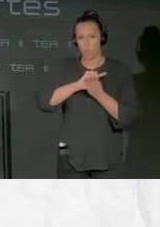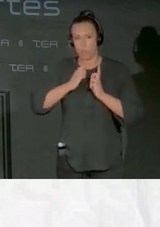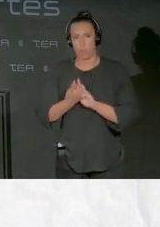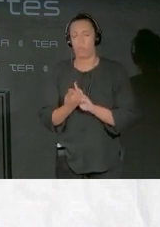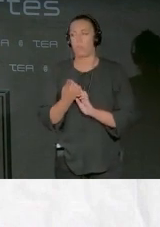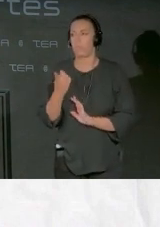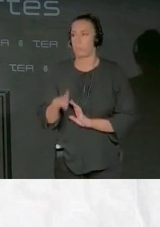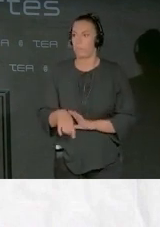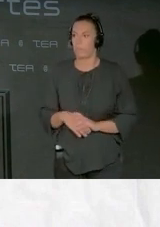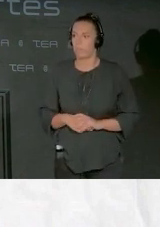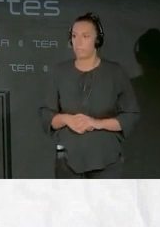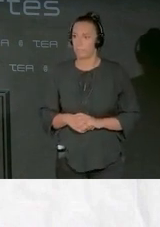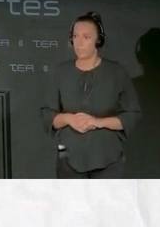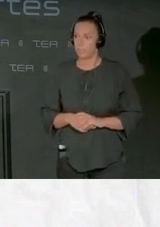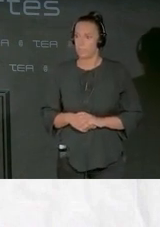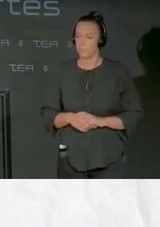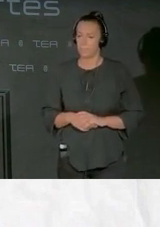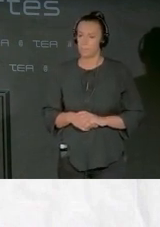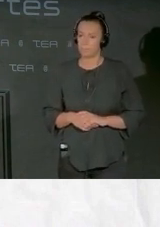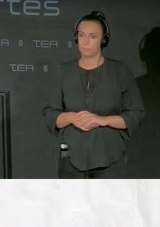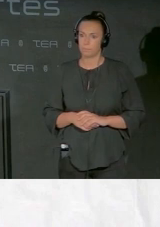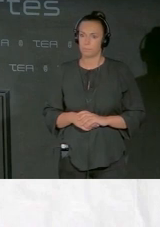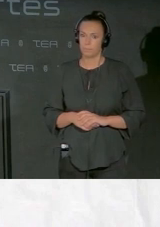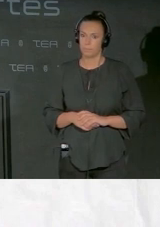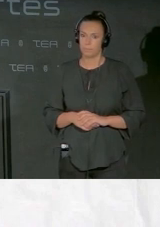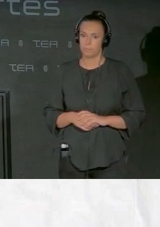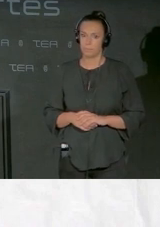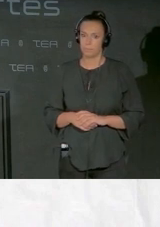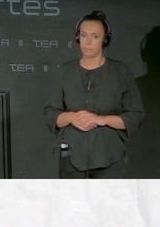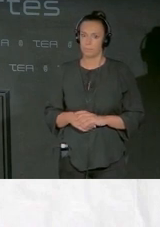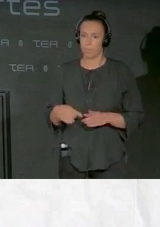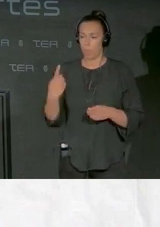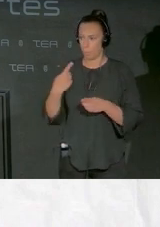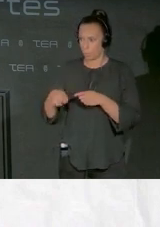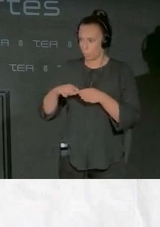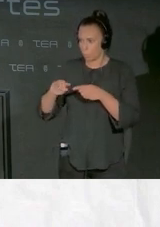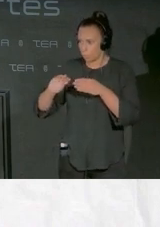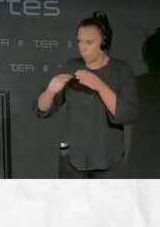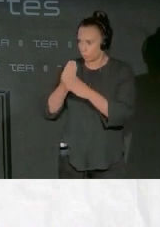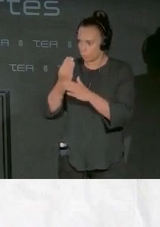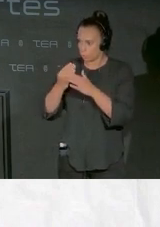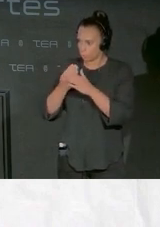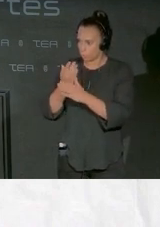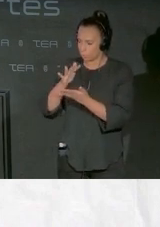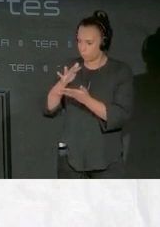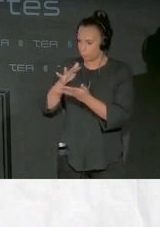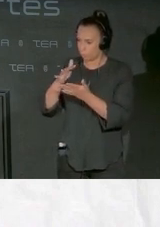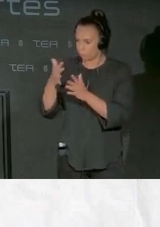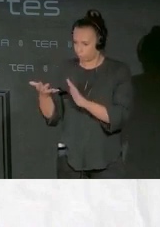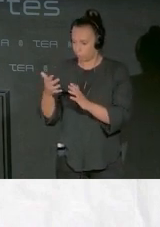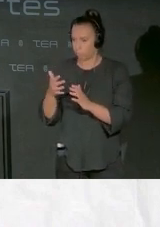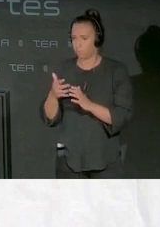of the product over time, which enable developers to monetize their games while still working on it. We are looking at subscription models,